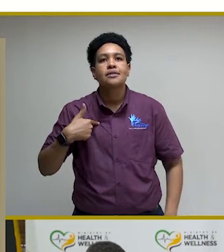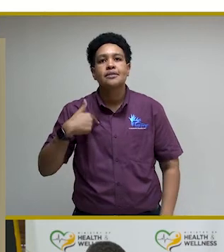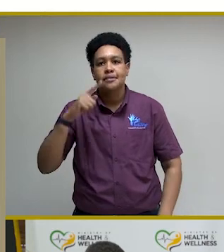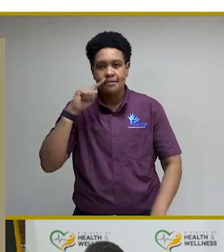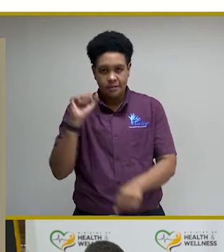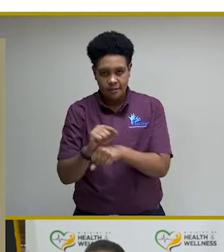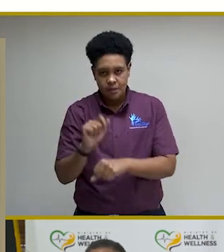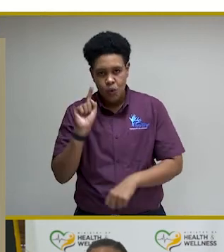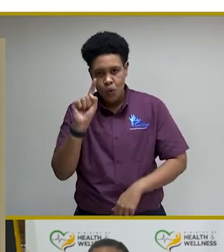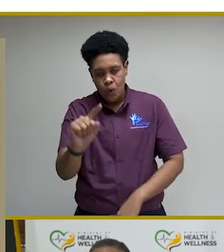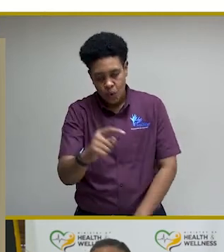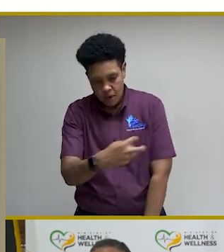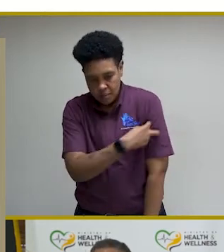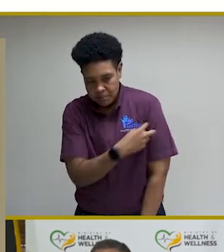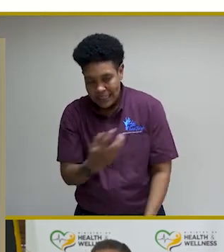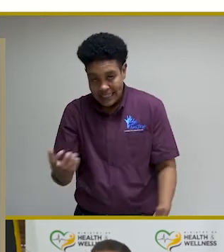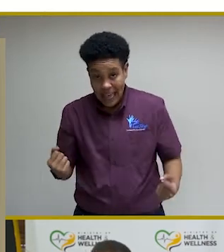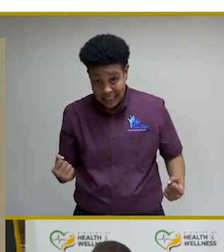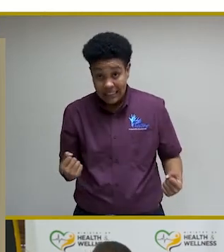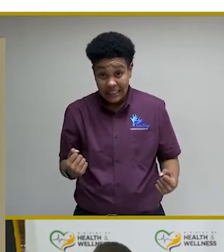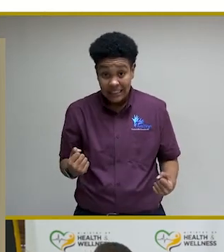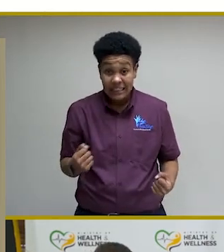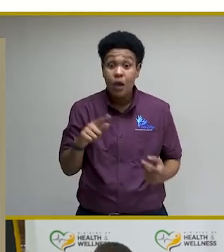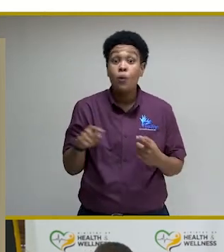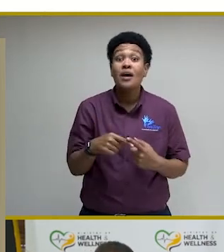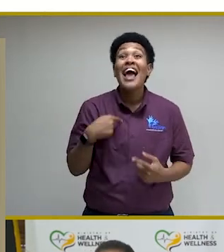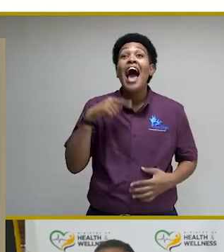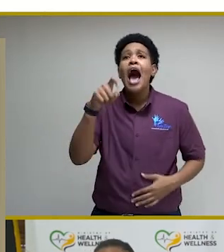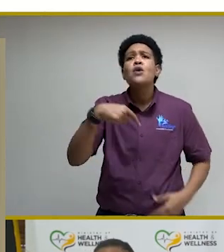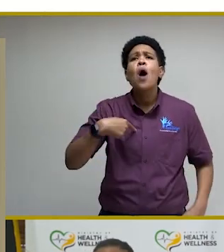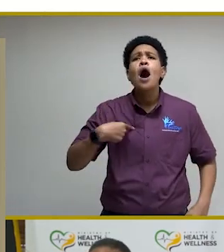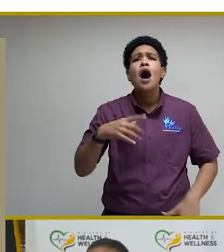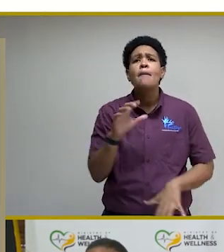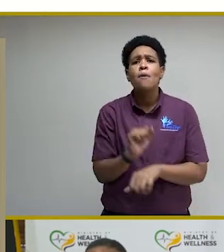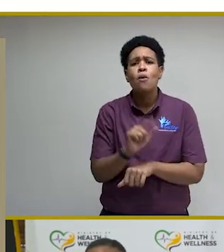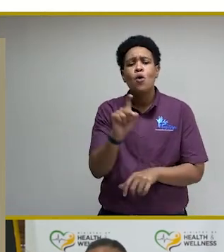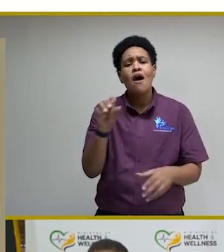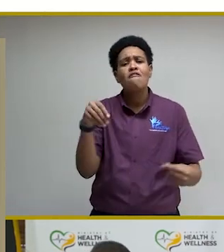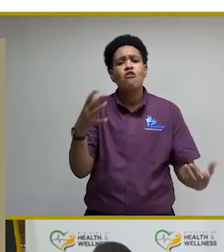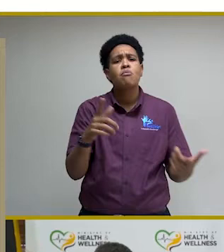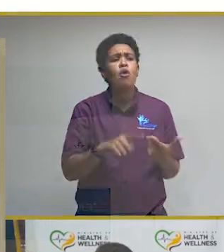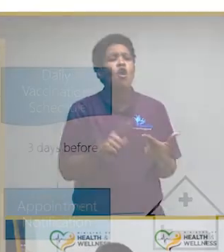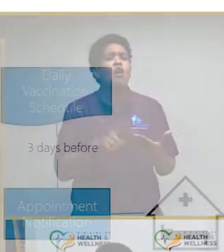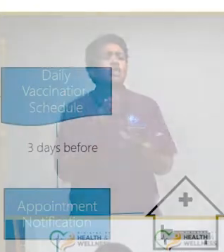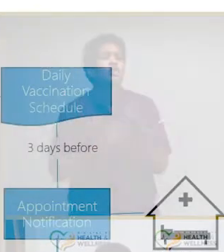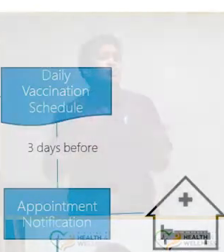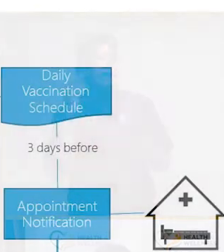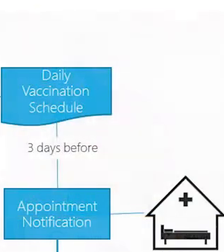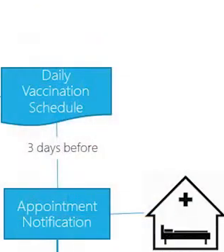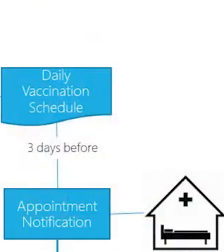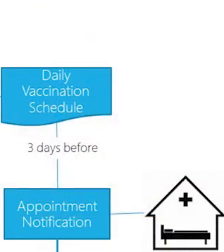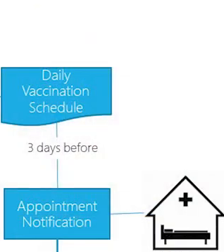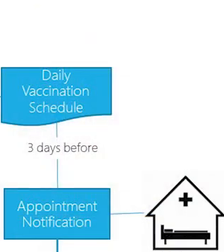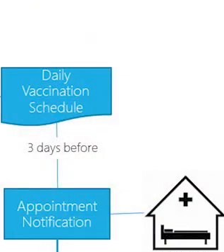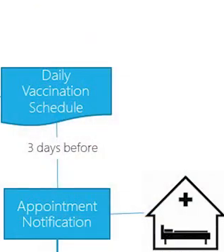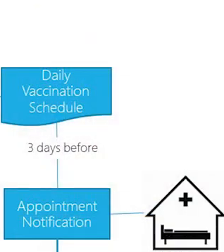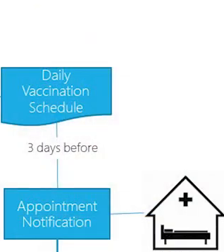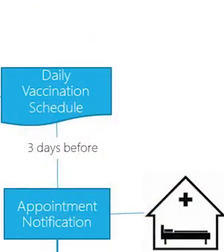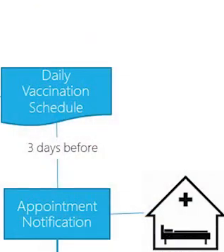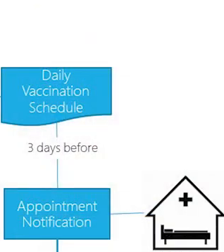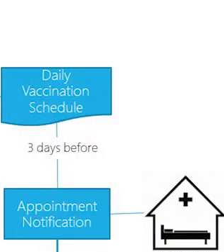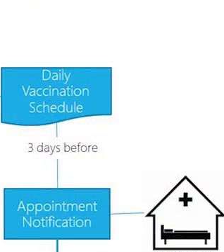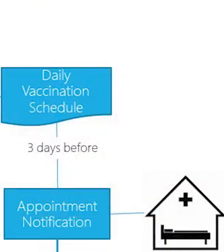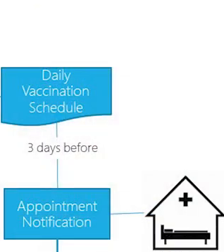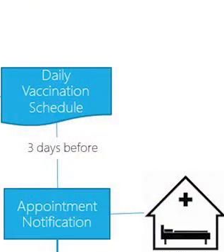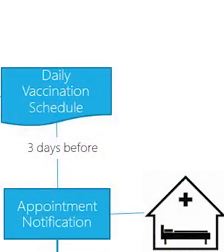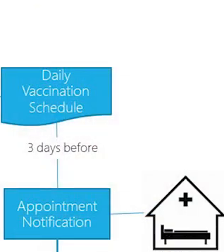actual appointment. And when you ask for your appointment, you have to provide certain information: your age, date of birth,